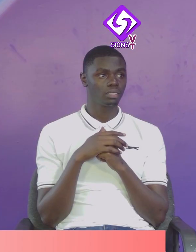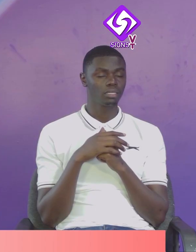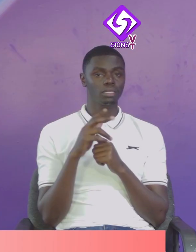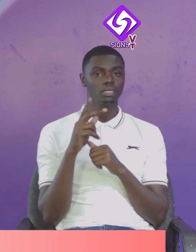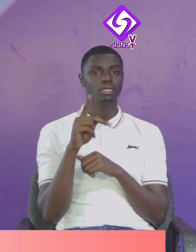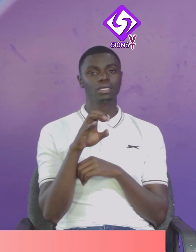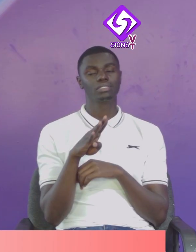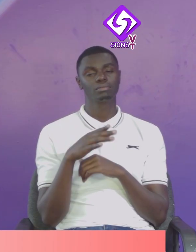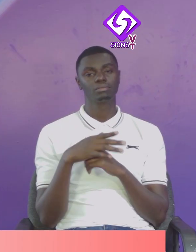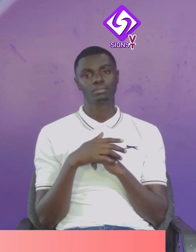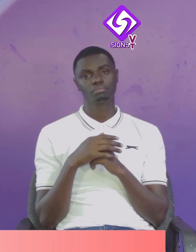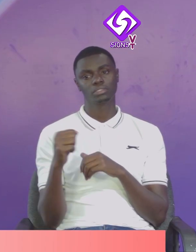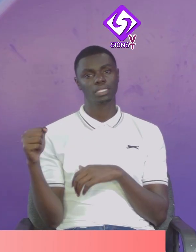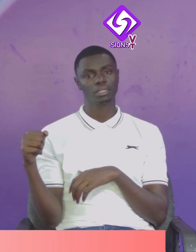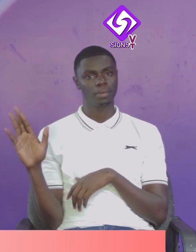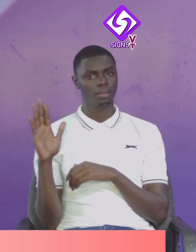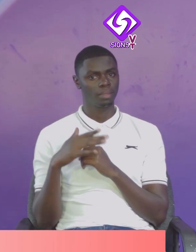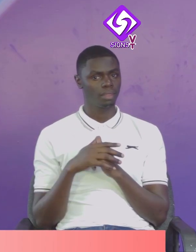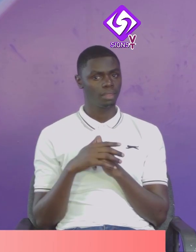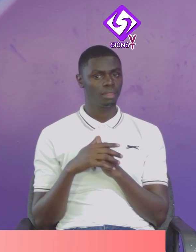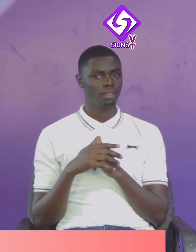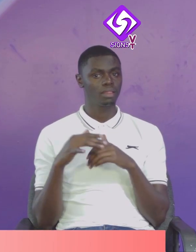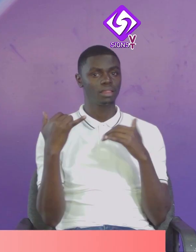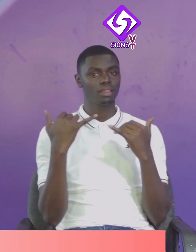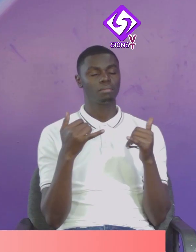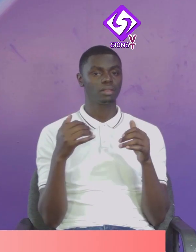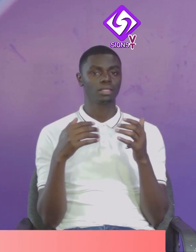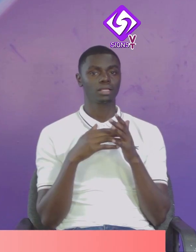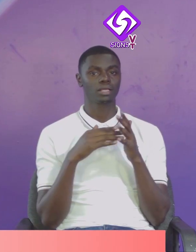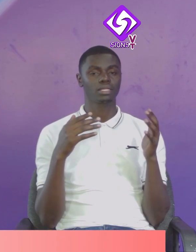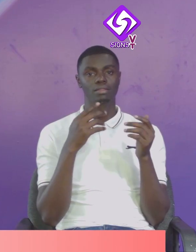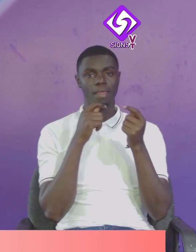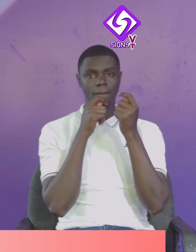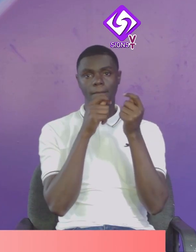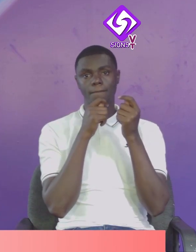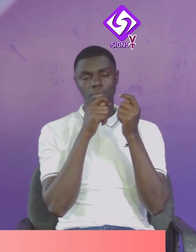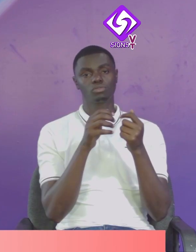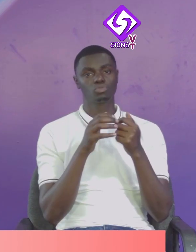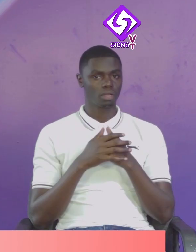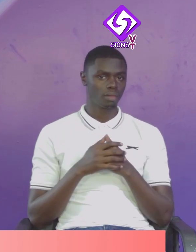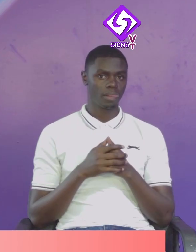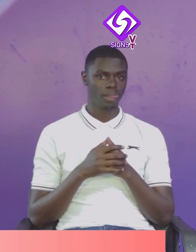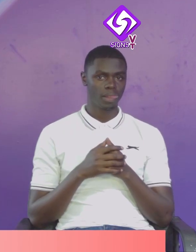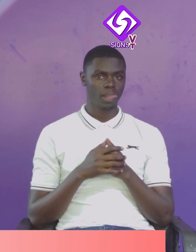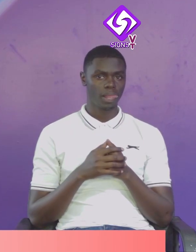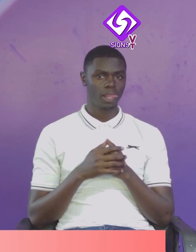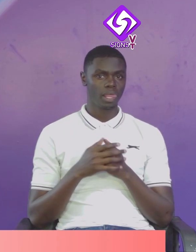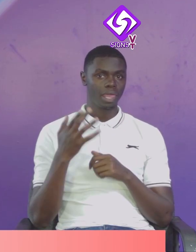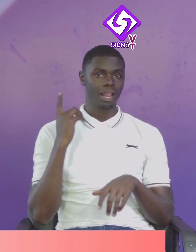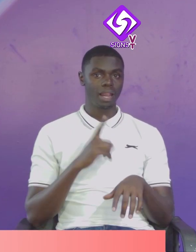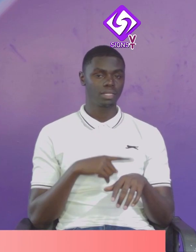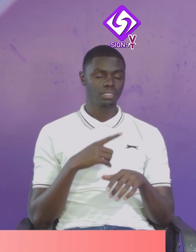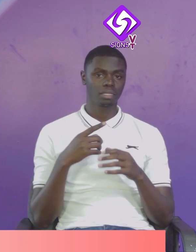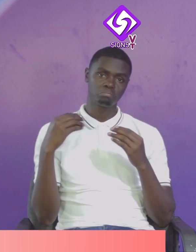KCB on their side, they are playing against Mara Sugar. Now, Mara Sugar really did well last time out against